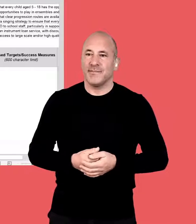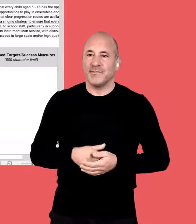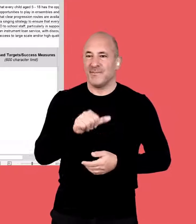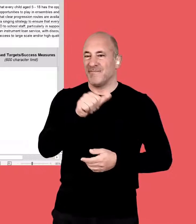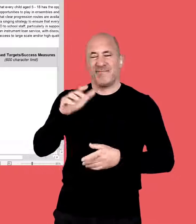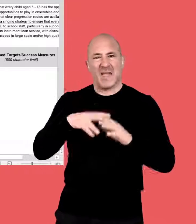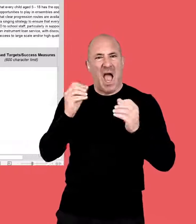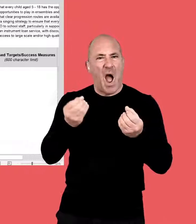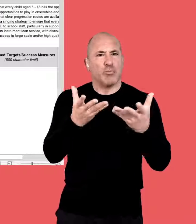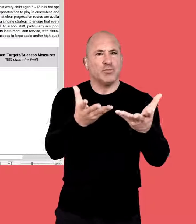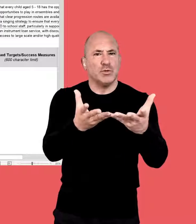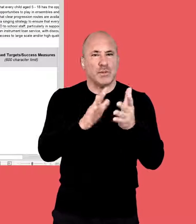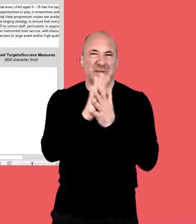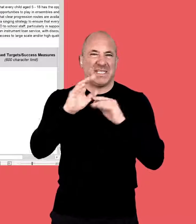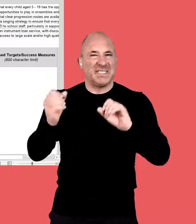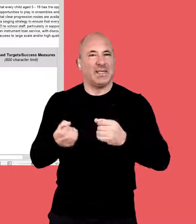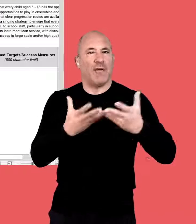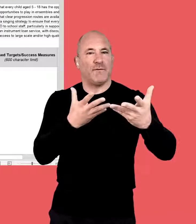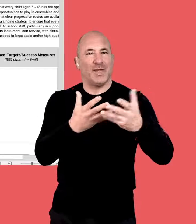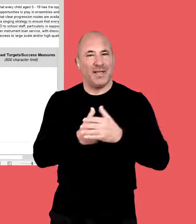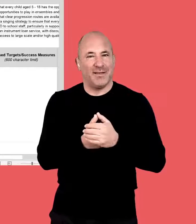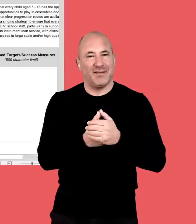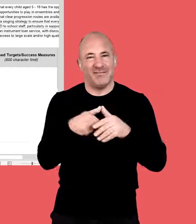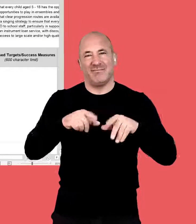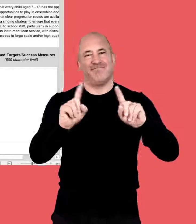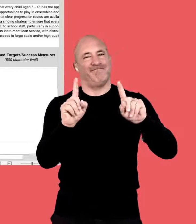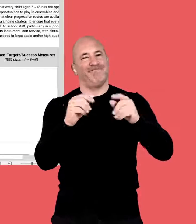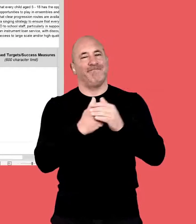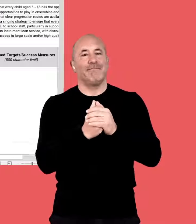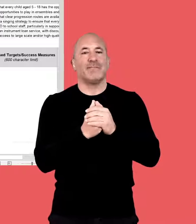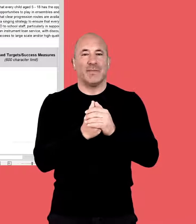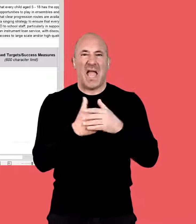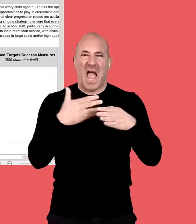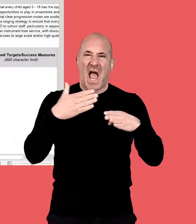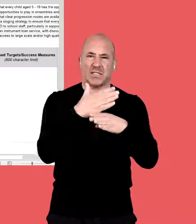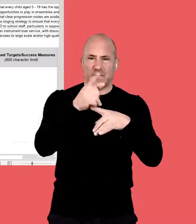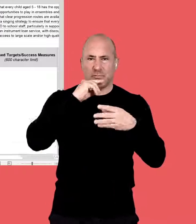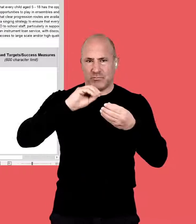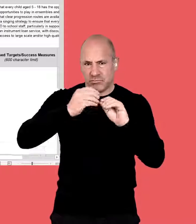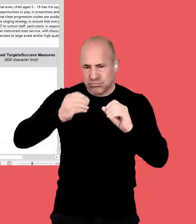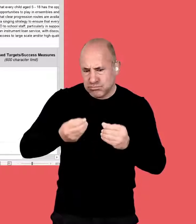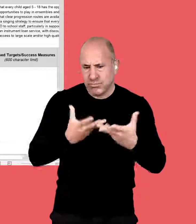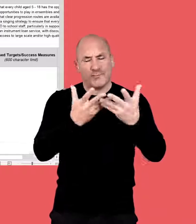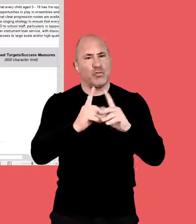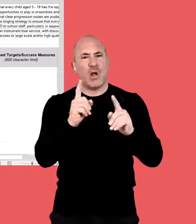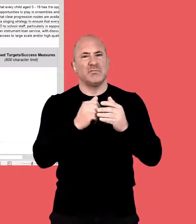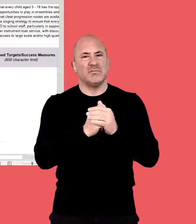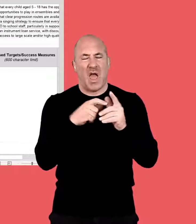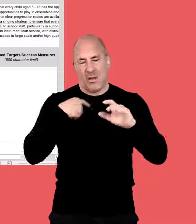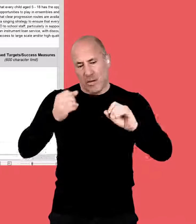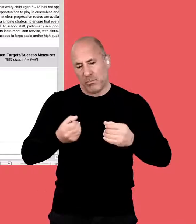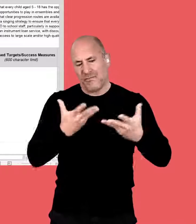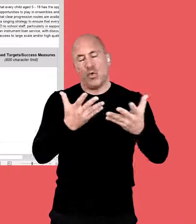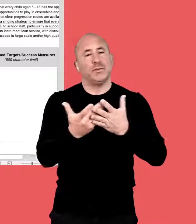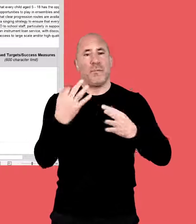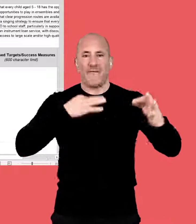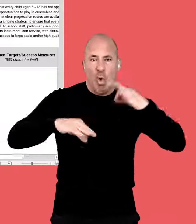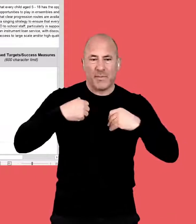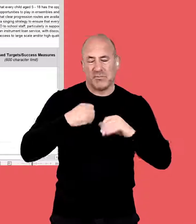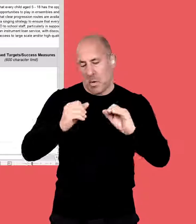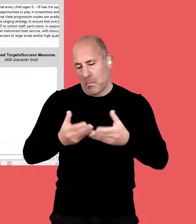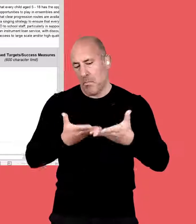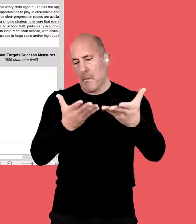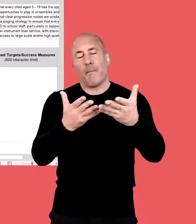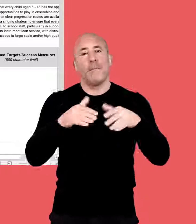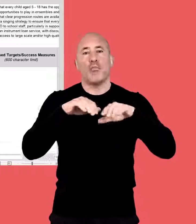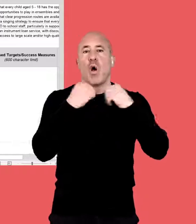By outputs, i.e. deliverables, we mean what your activity will produce, such as a performance